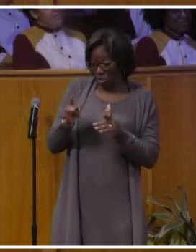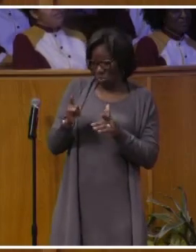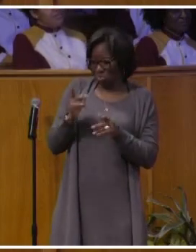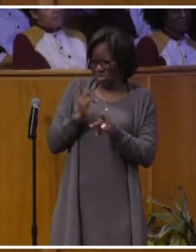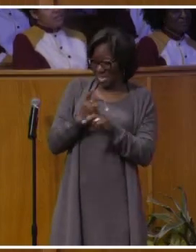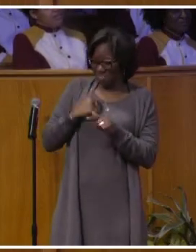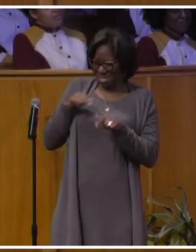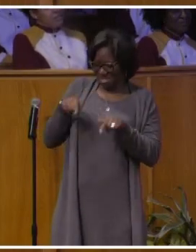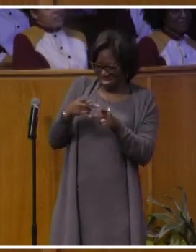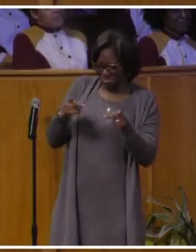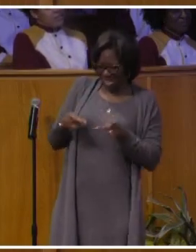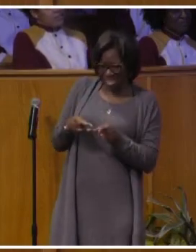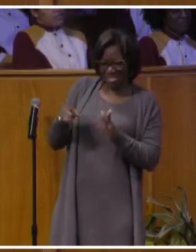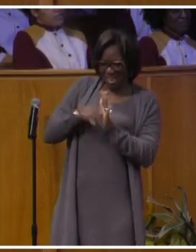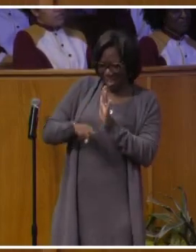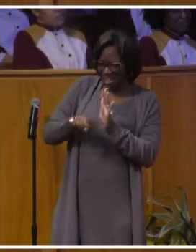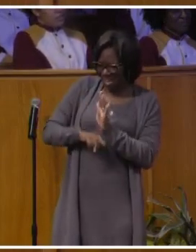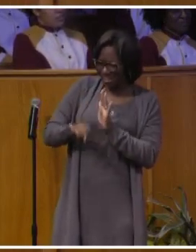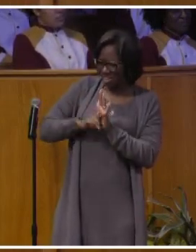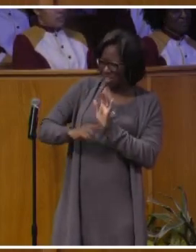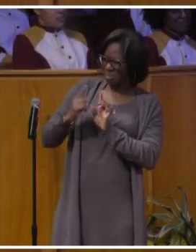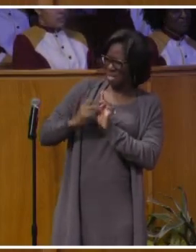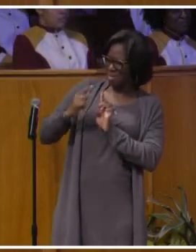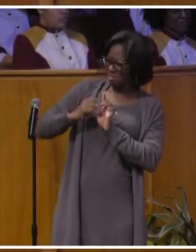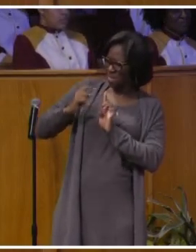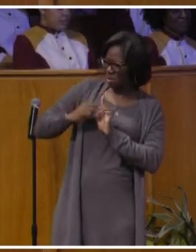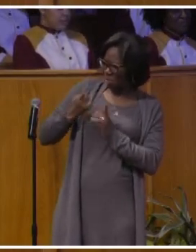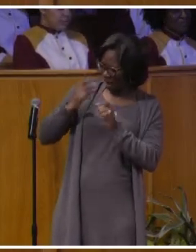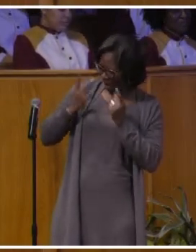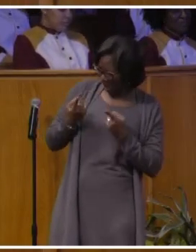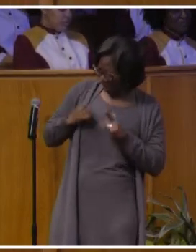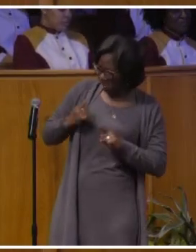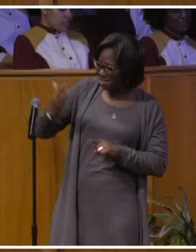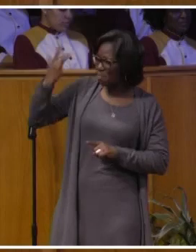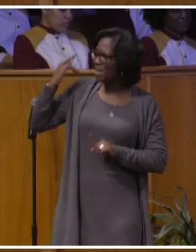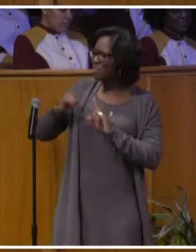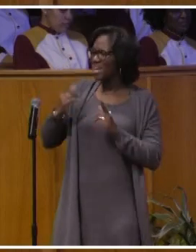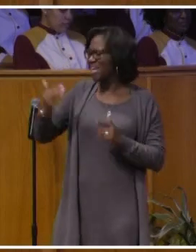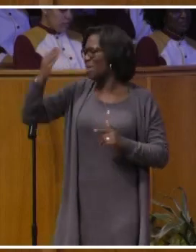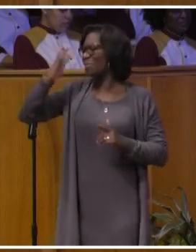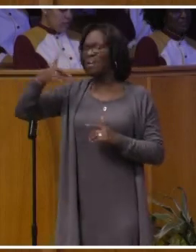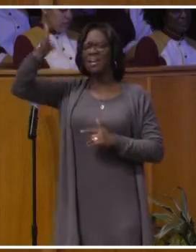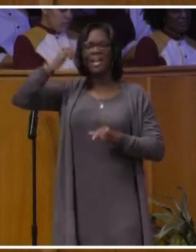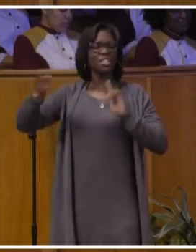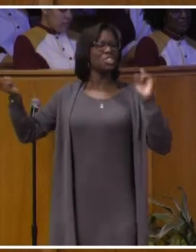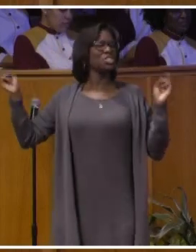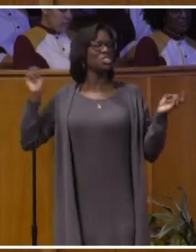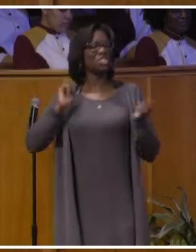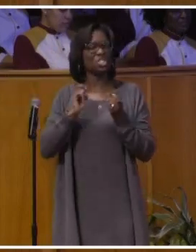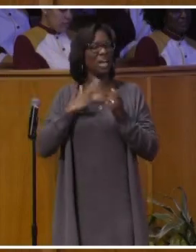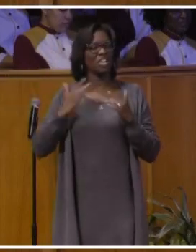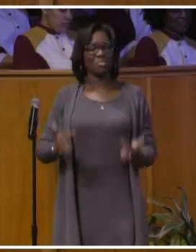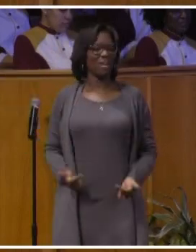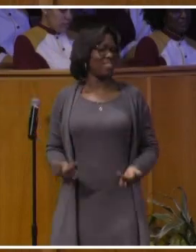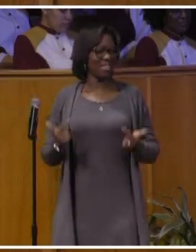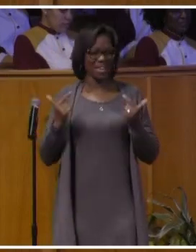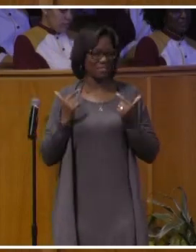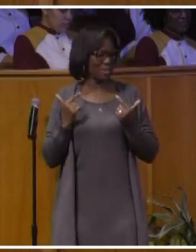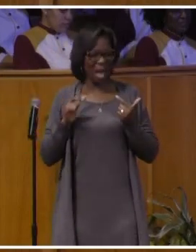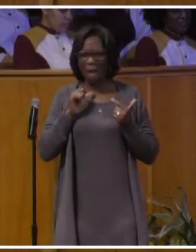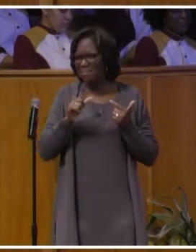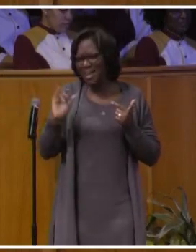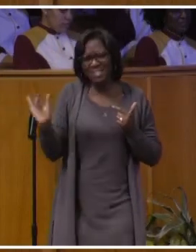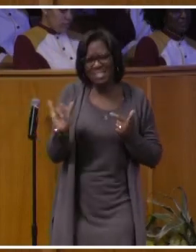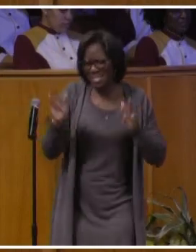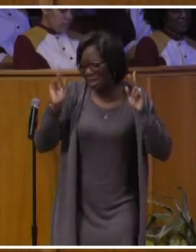me hostage to what I used to be when I know that God has changed and transformed my life